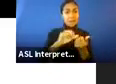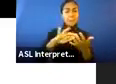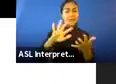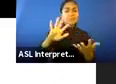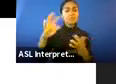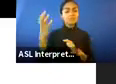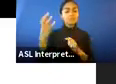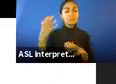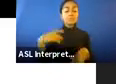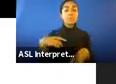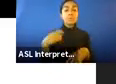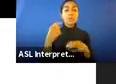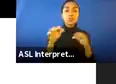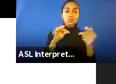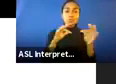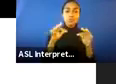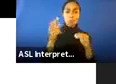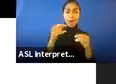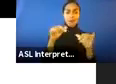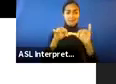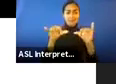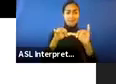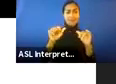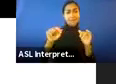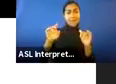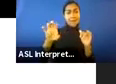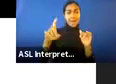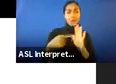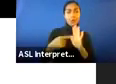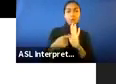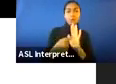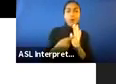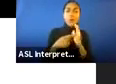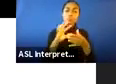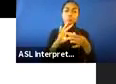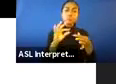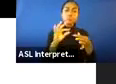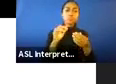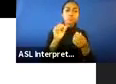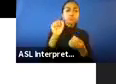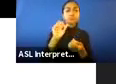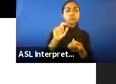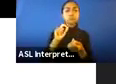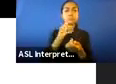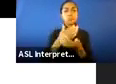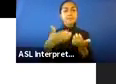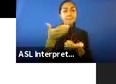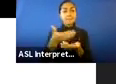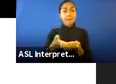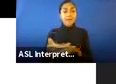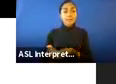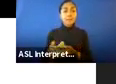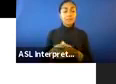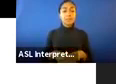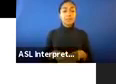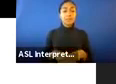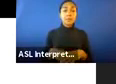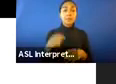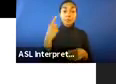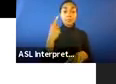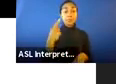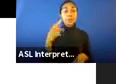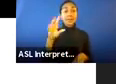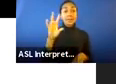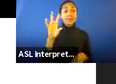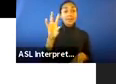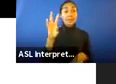of both species and ecosystems, I wanted to share a few facts. So 3/4 of all land